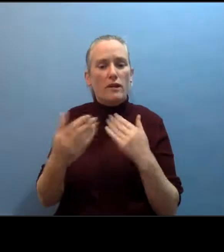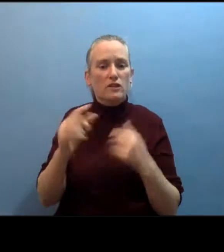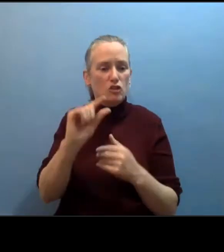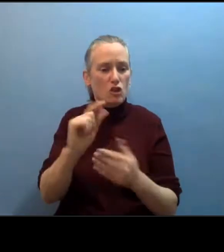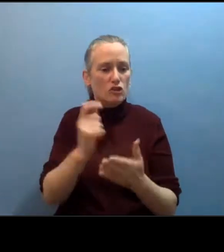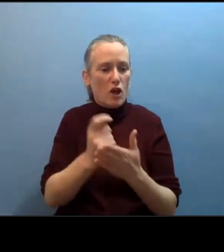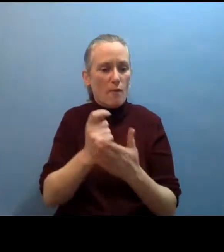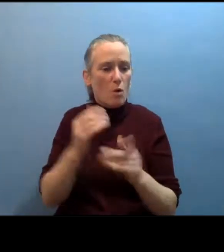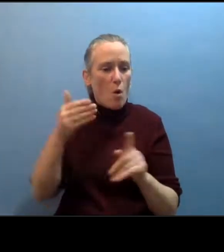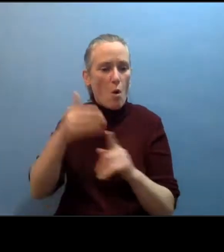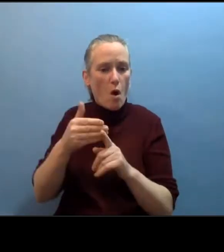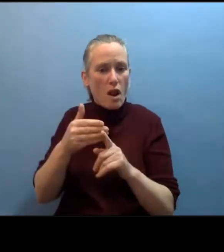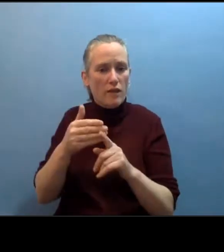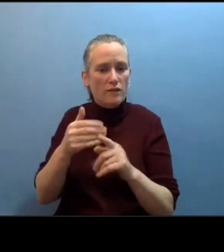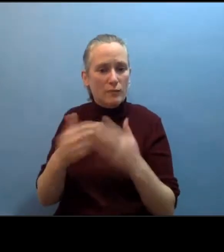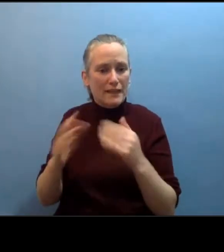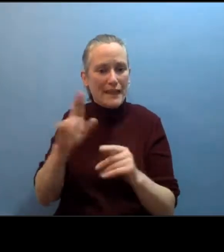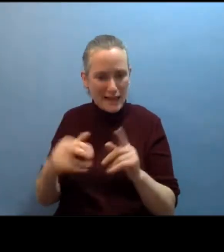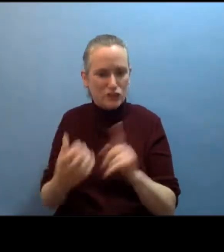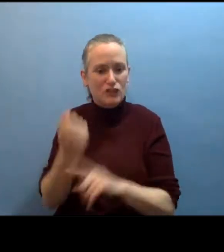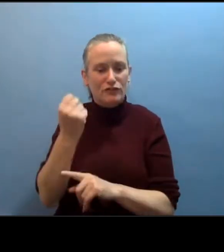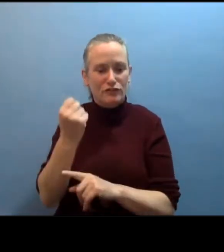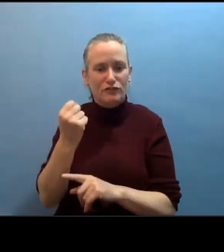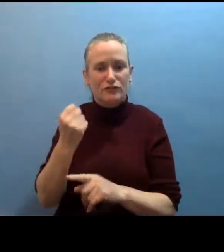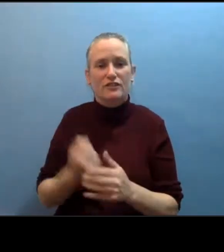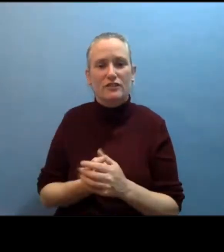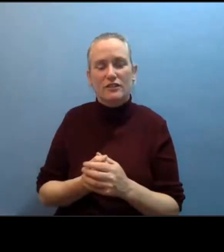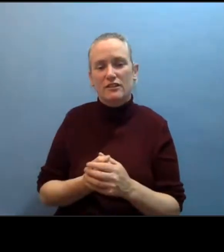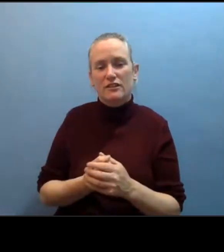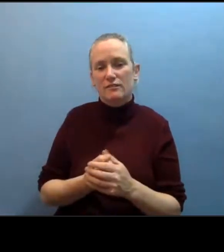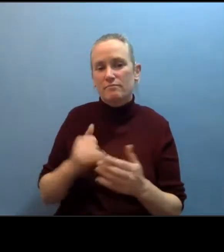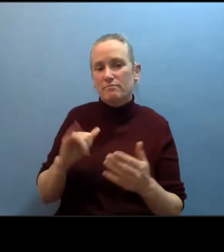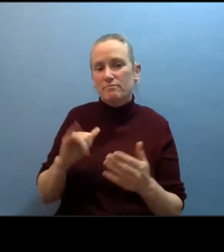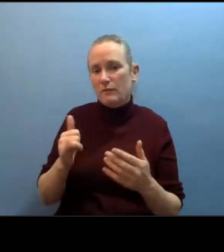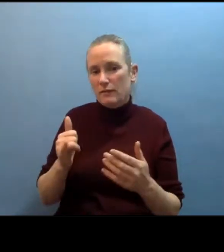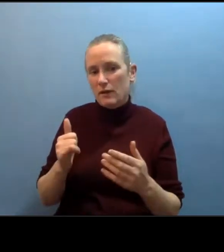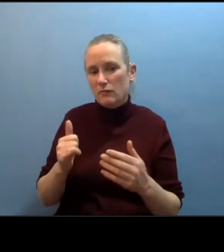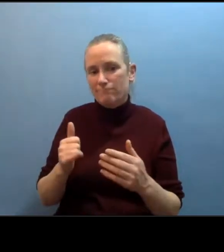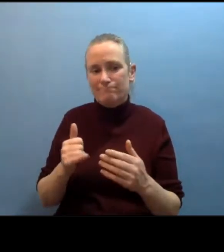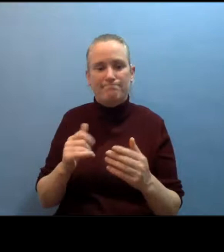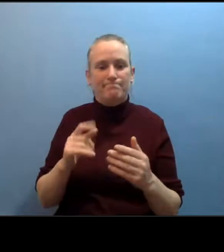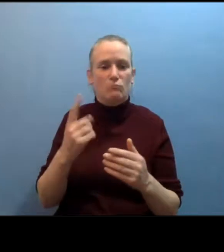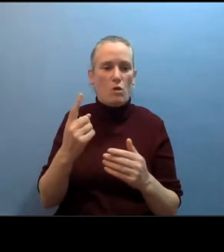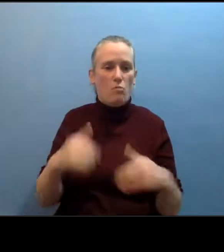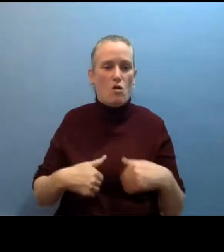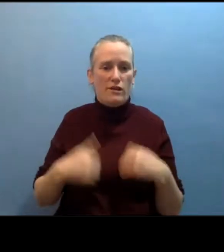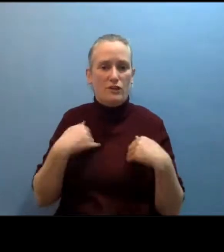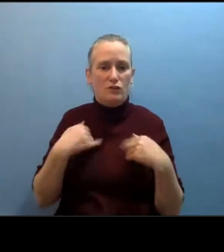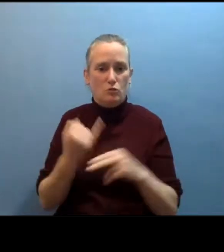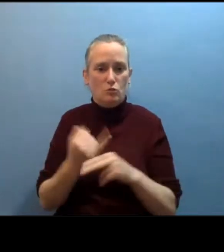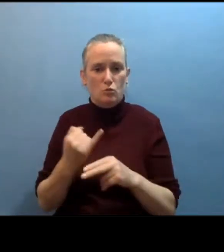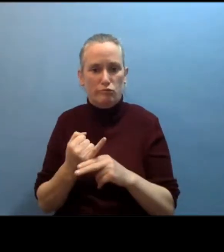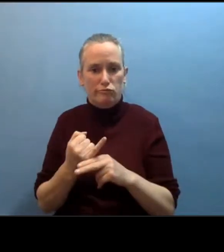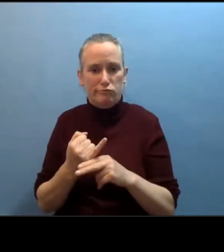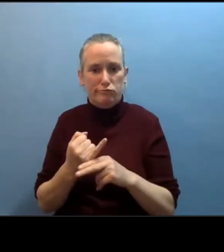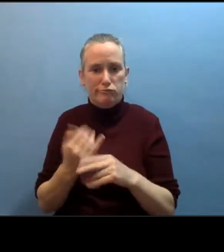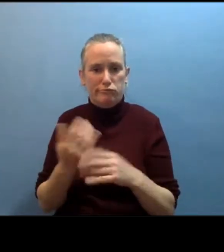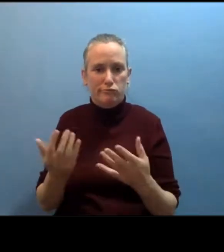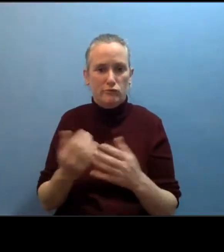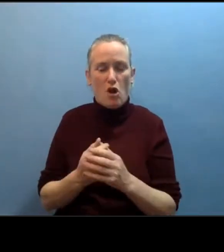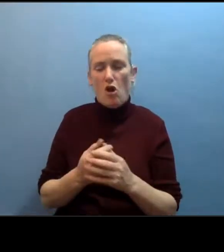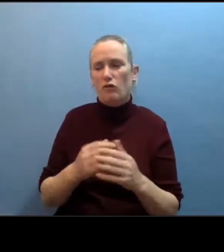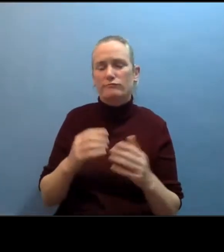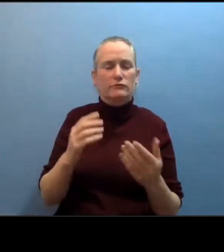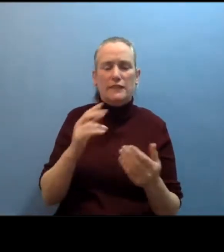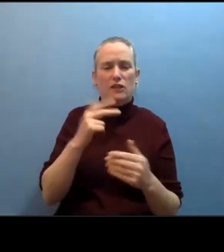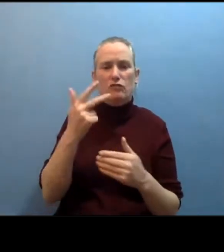that would be achievable? So it could be about spending a morning in school, or you know, 3 days,